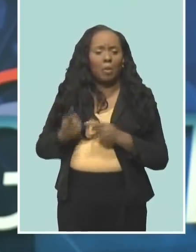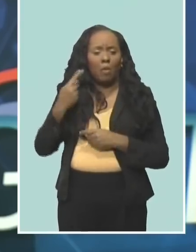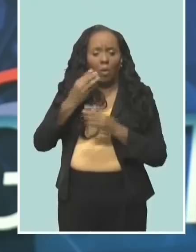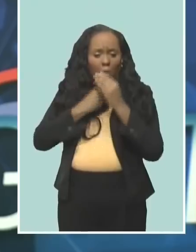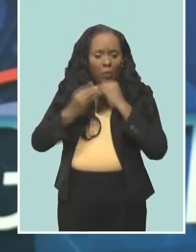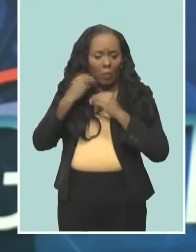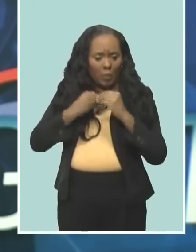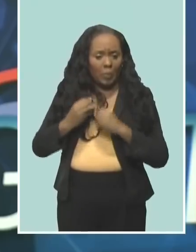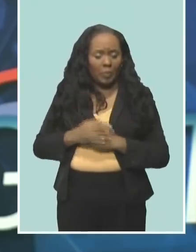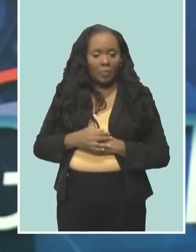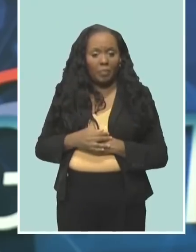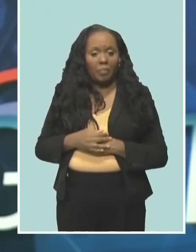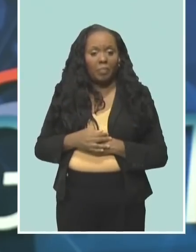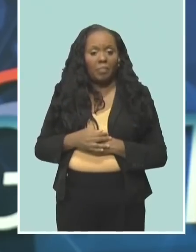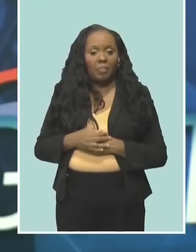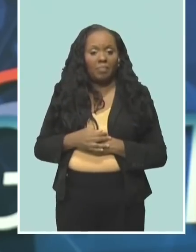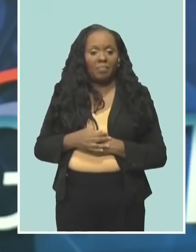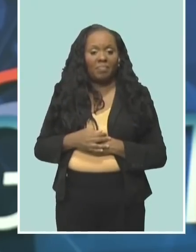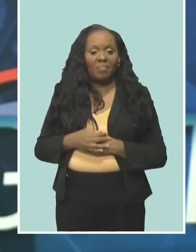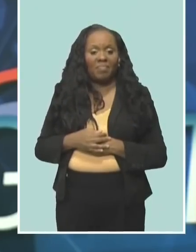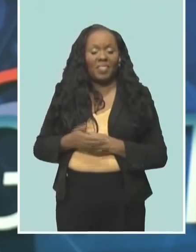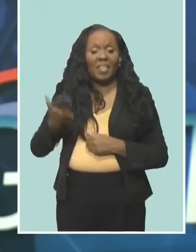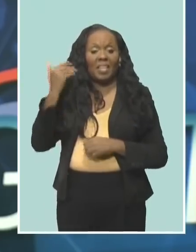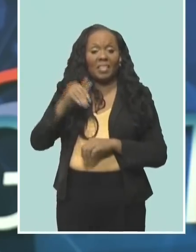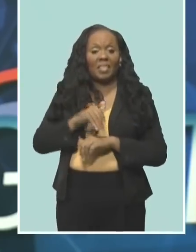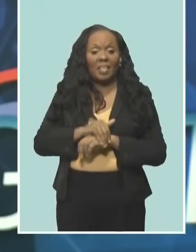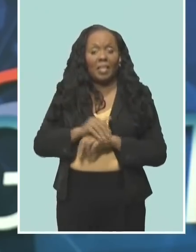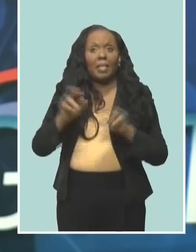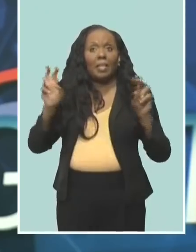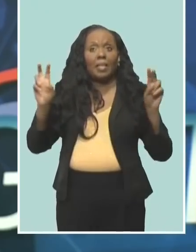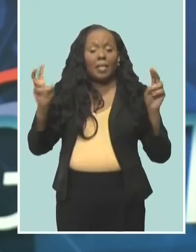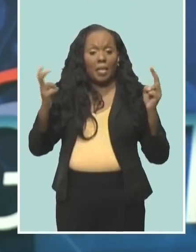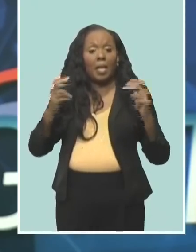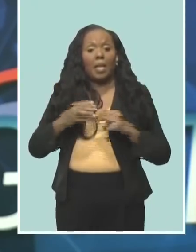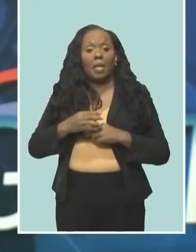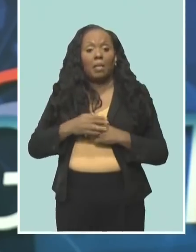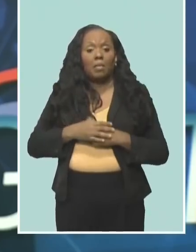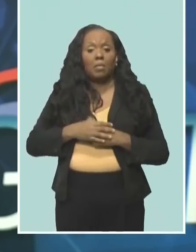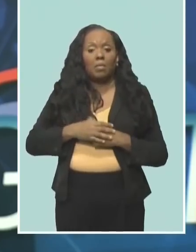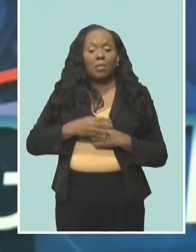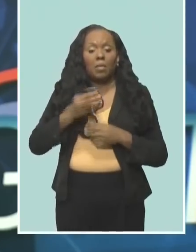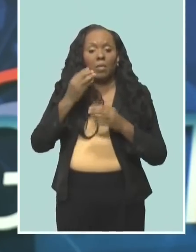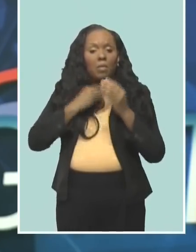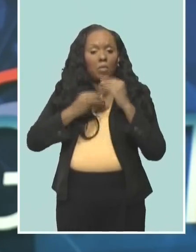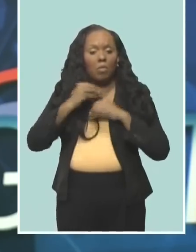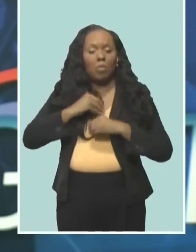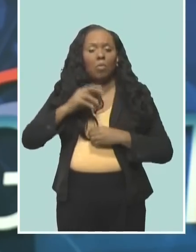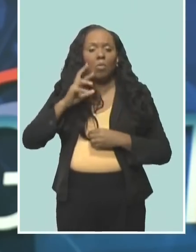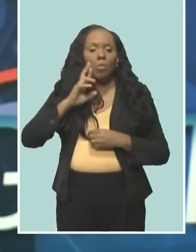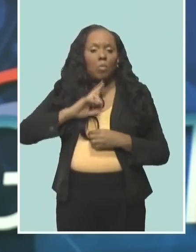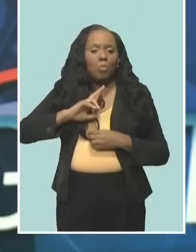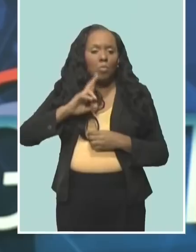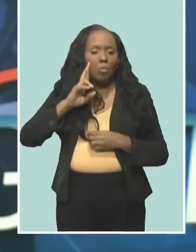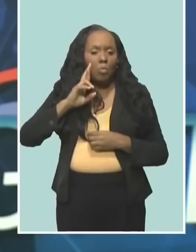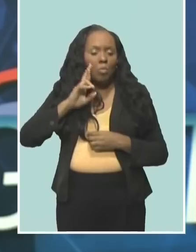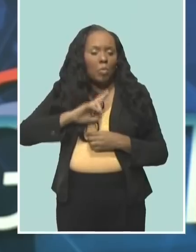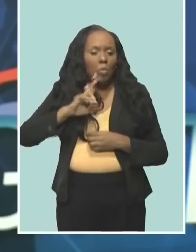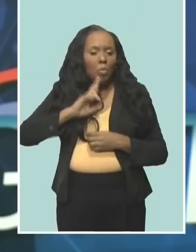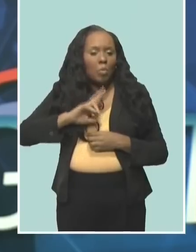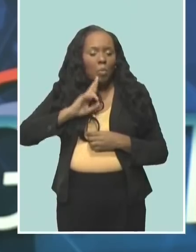officially launched at the Barbados Tourism Marketing Inc. at O2 Beach Club and Spa last night. Trevor Thorpe tells us